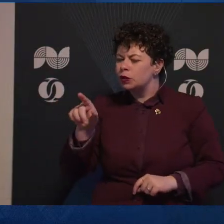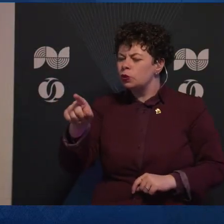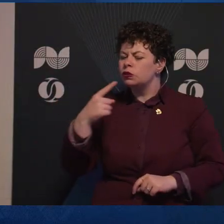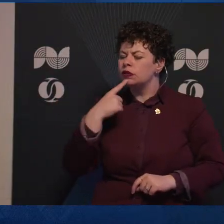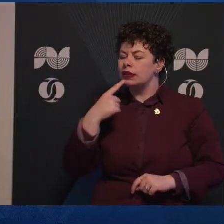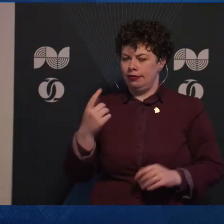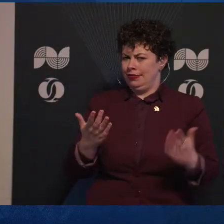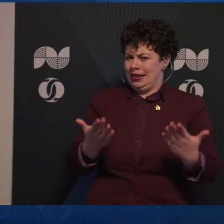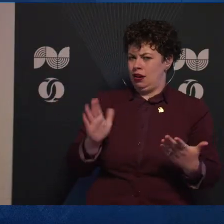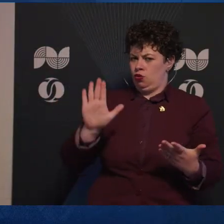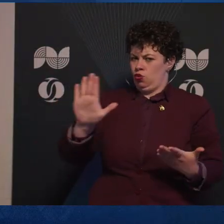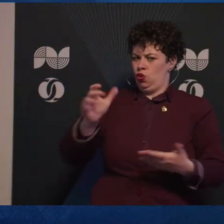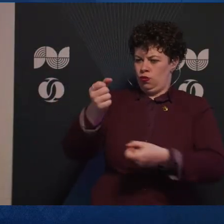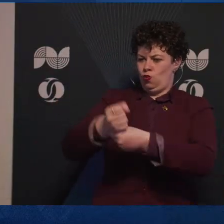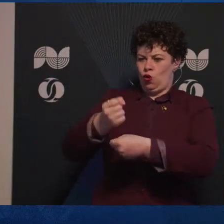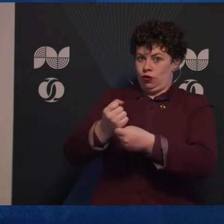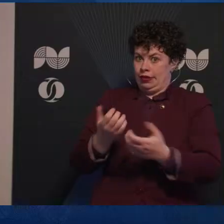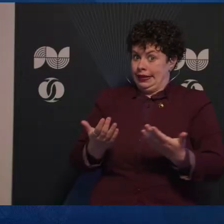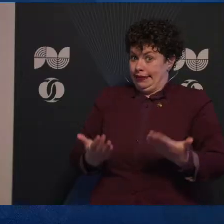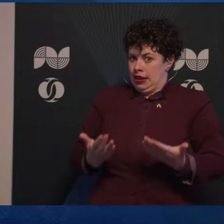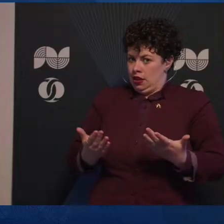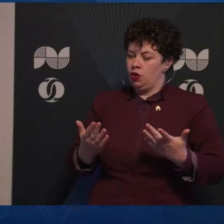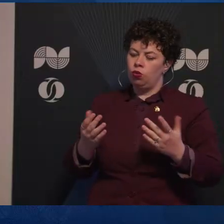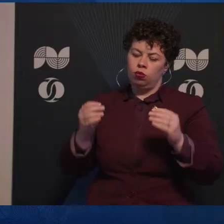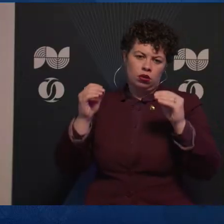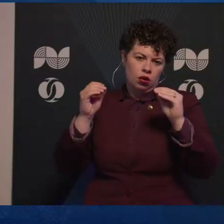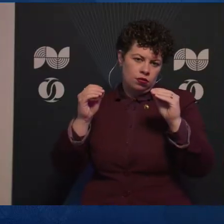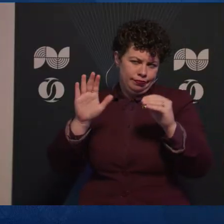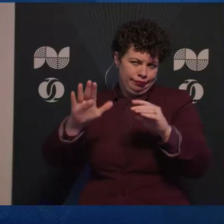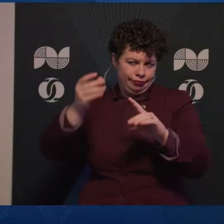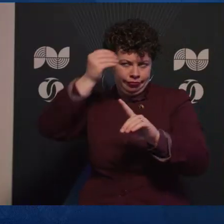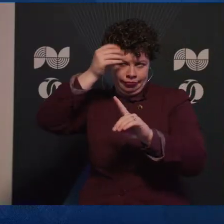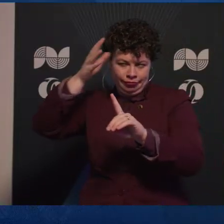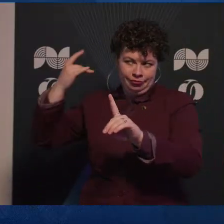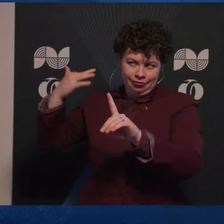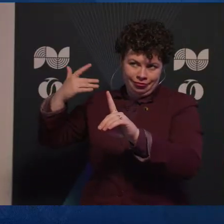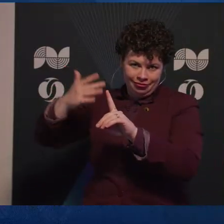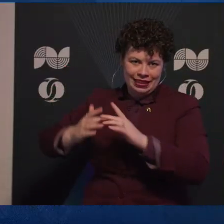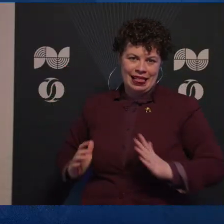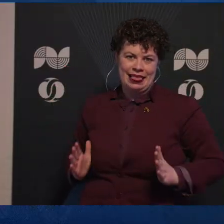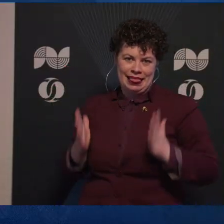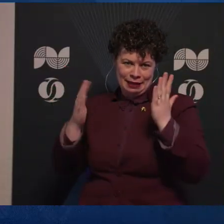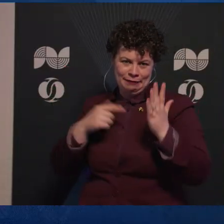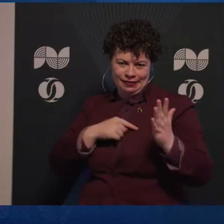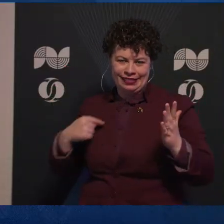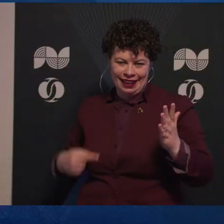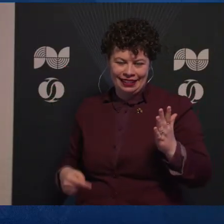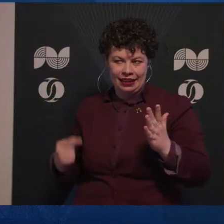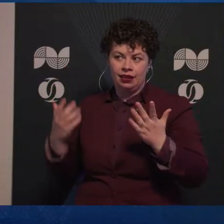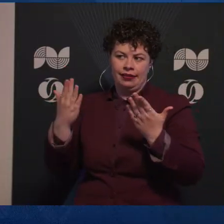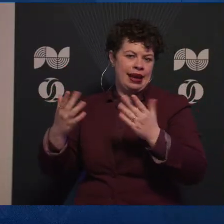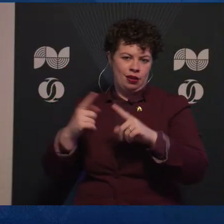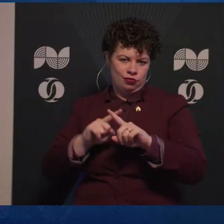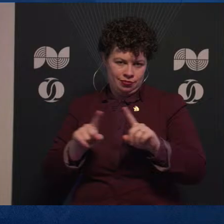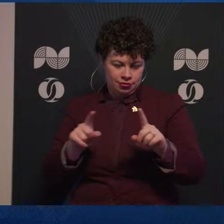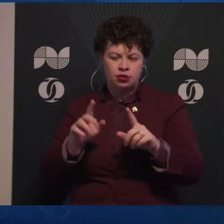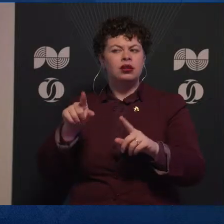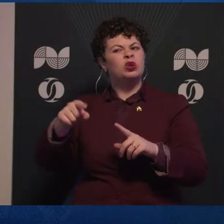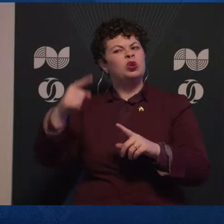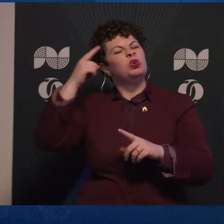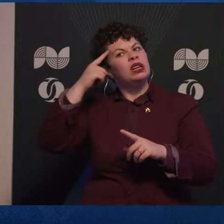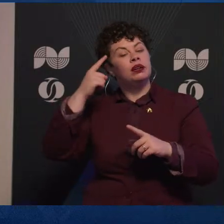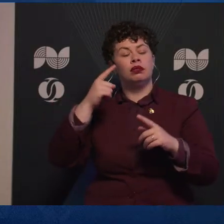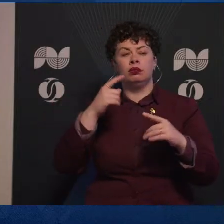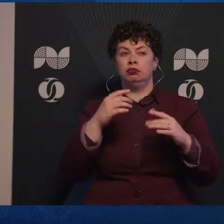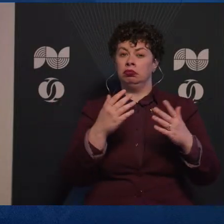play now, and it's obviously very strongly informed by all of that experience. What's the space for development finance institutions to